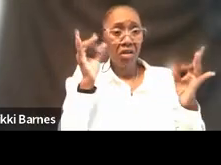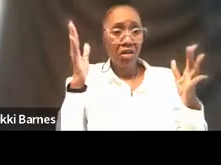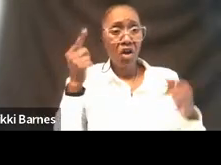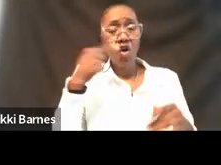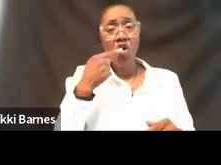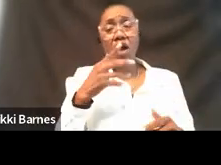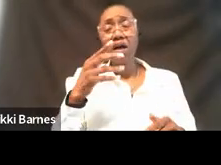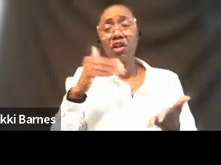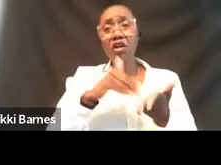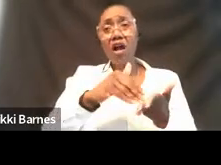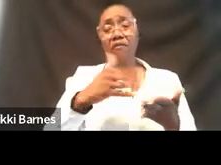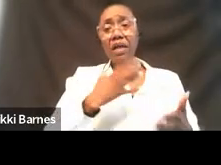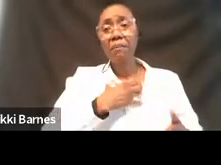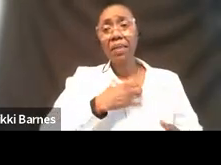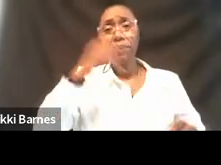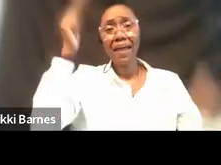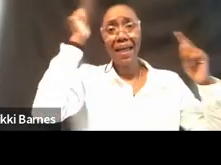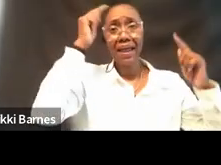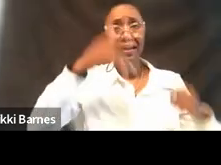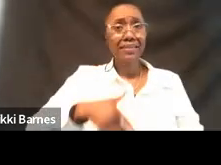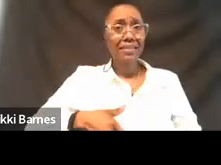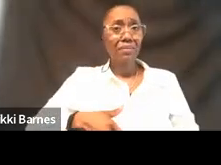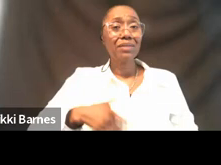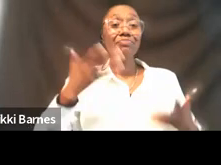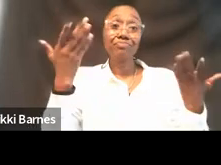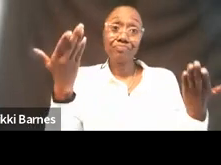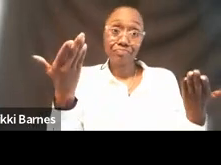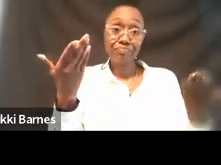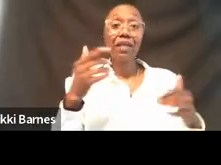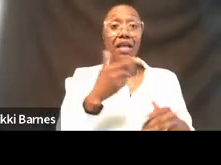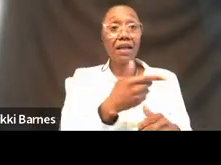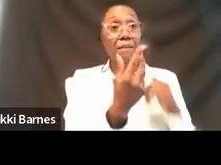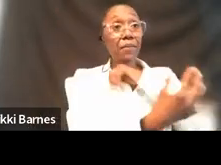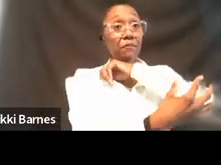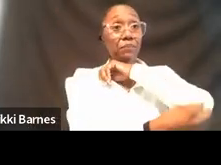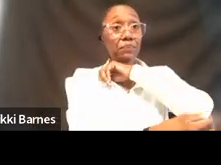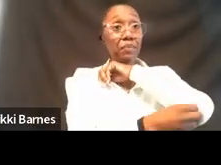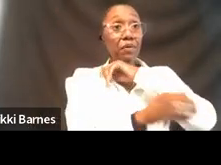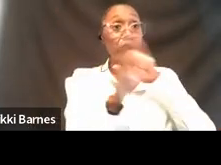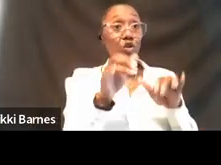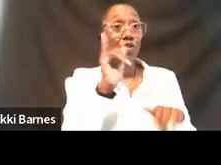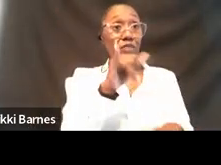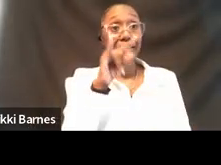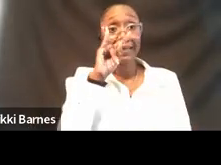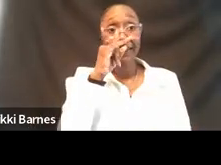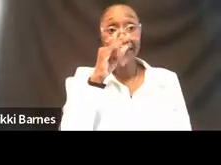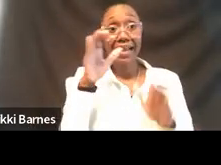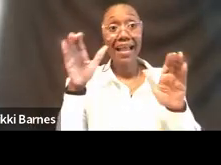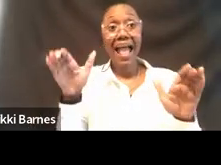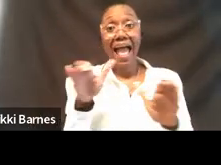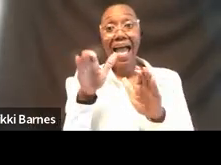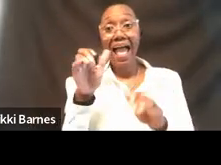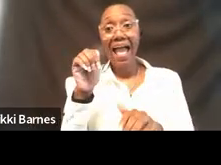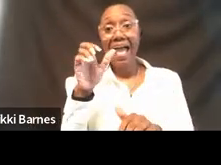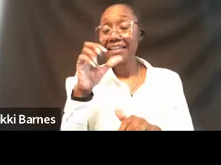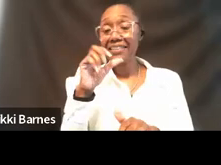ache. All of these are issues of poverty that might have something else to do aside from the fact that the child actively chose this. So